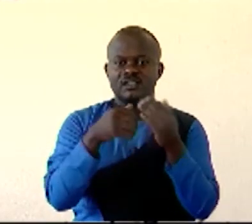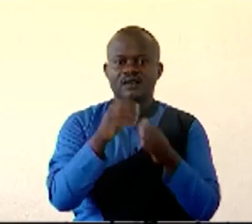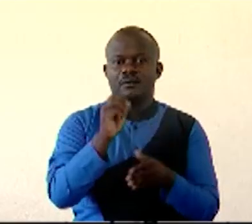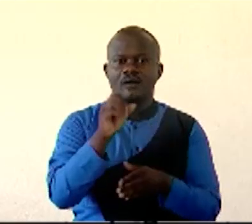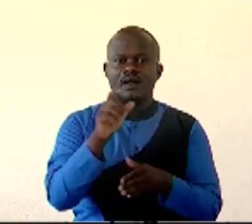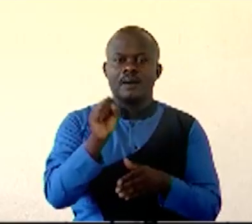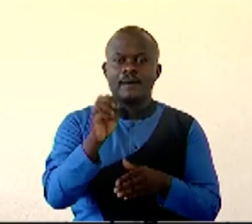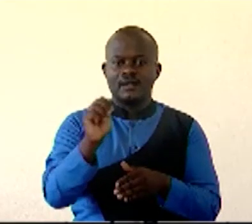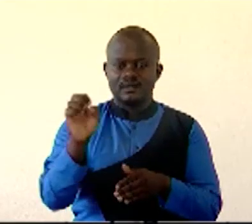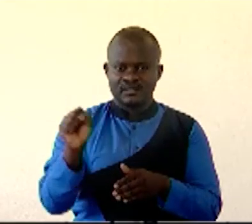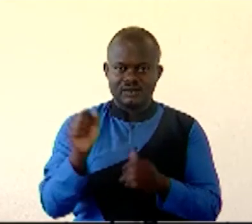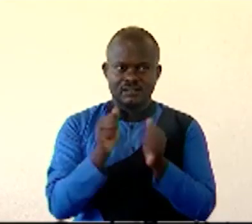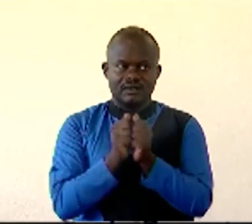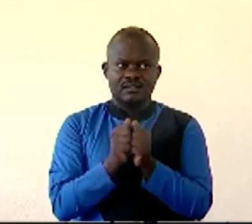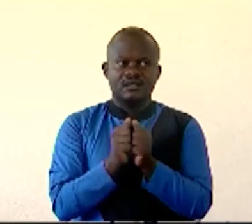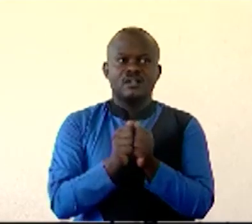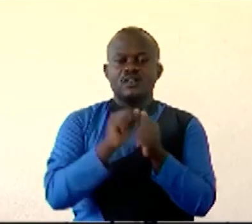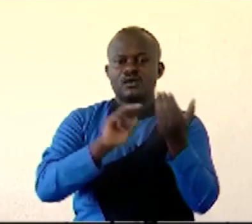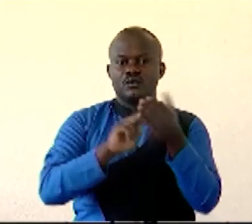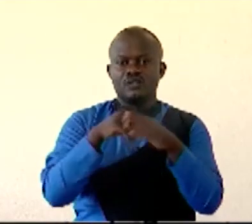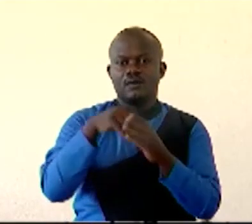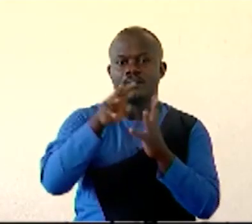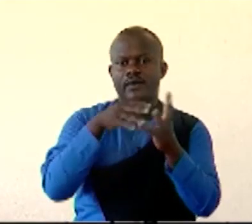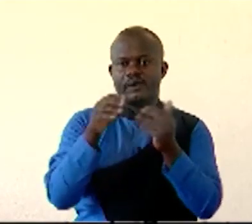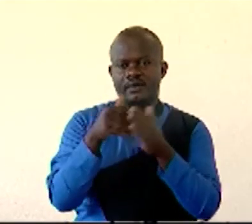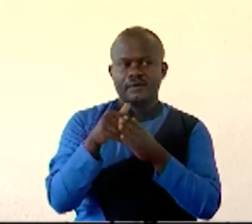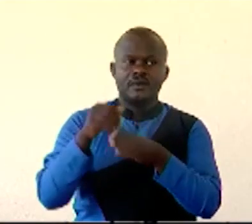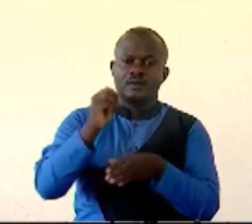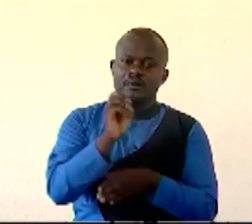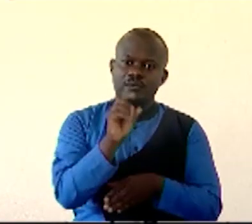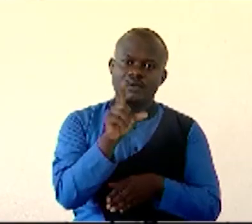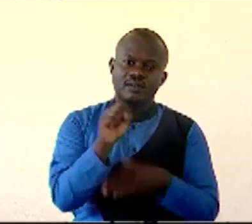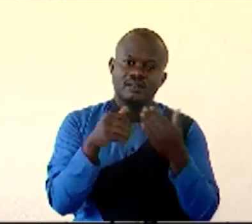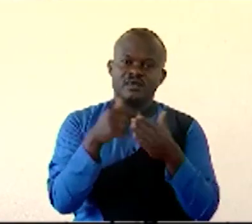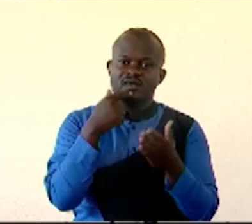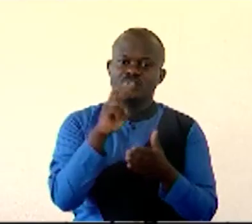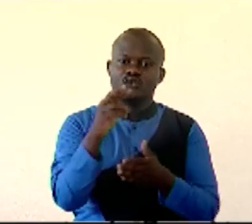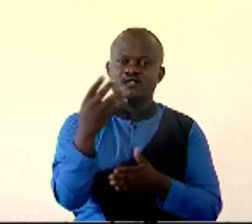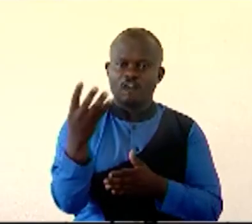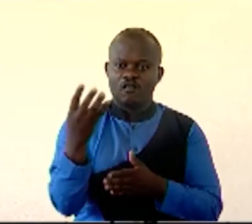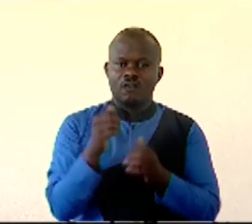magnesium? Use your periodic tables. The molar mass of magnesium is 24